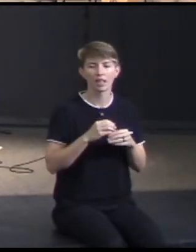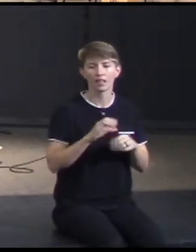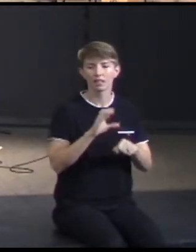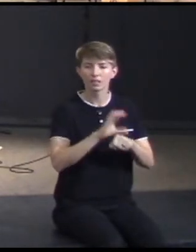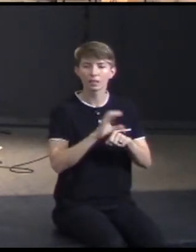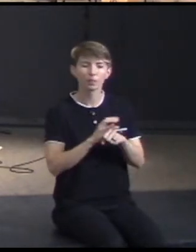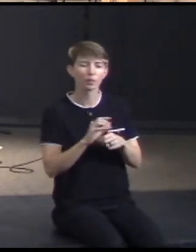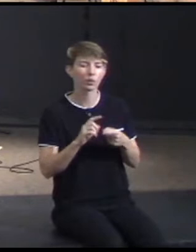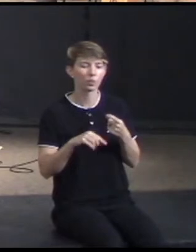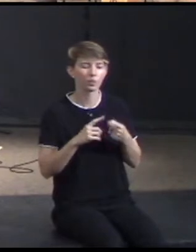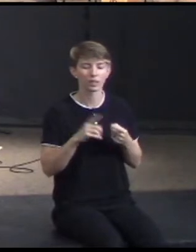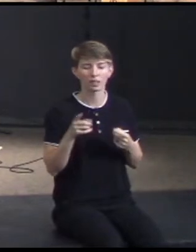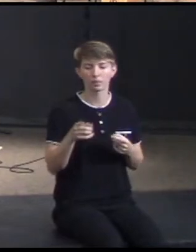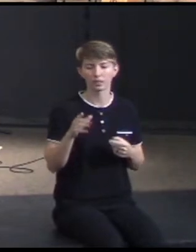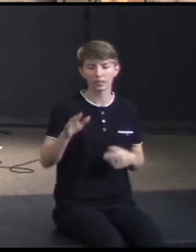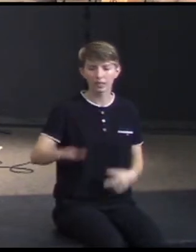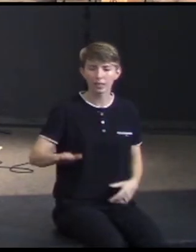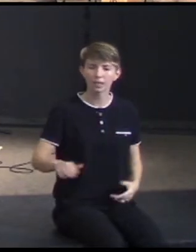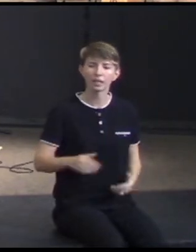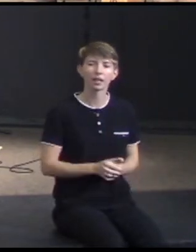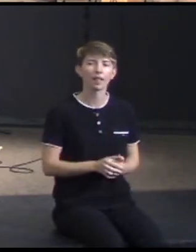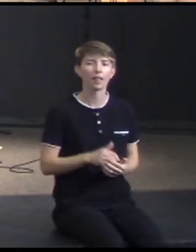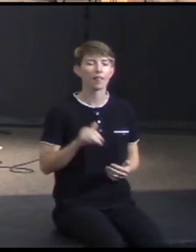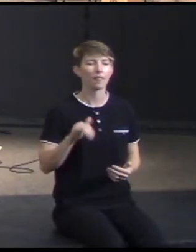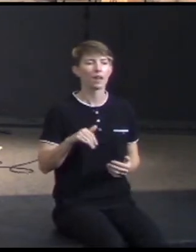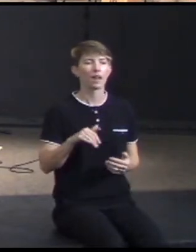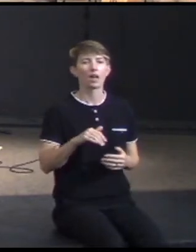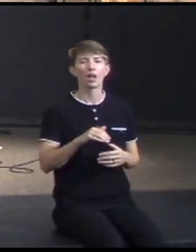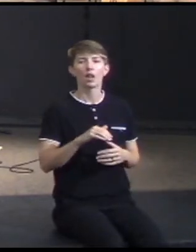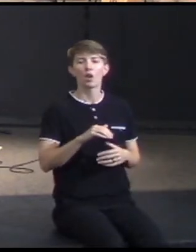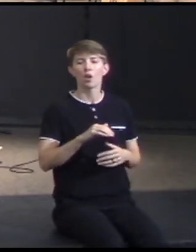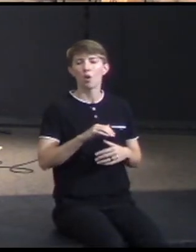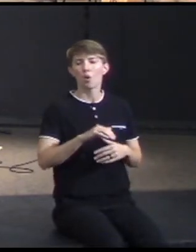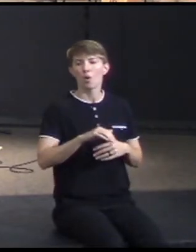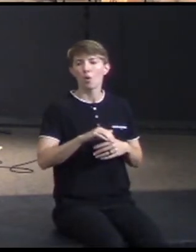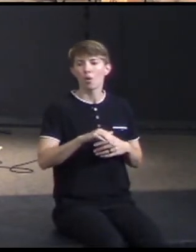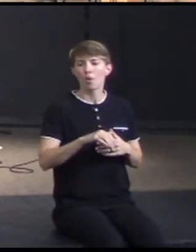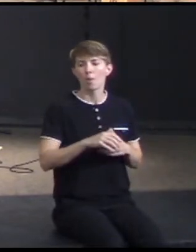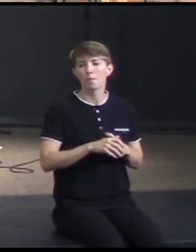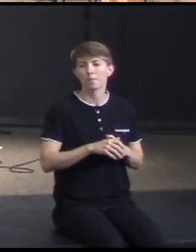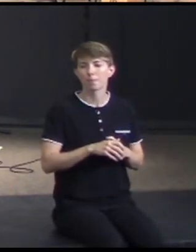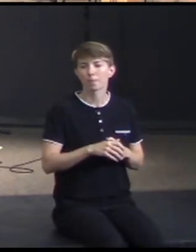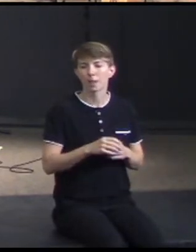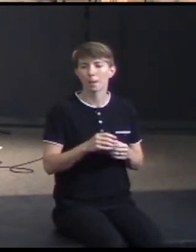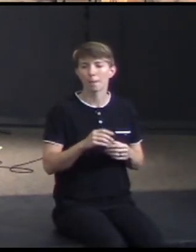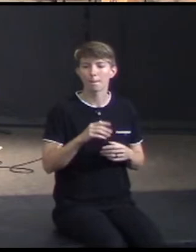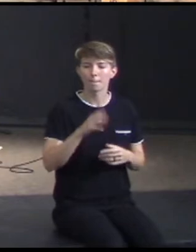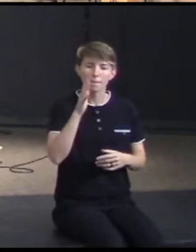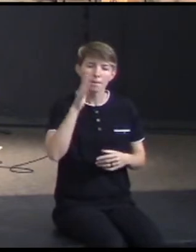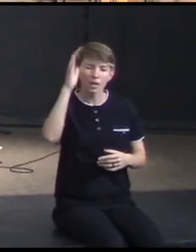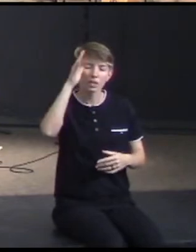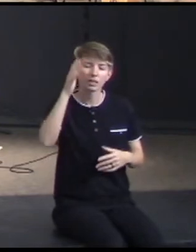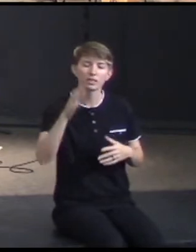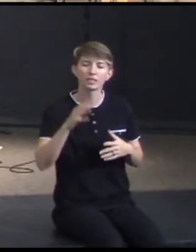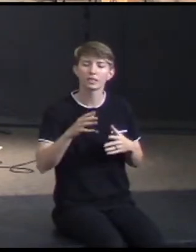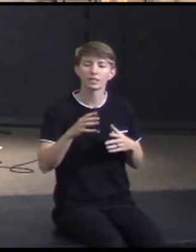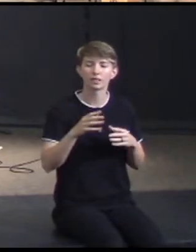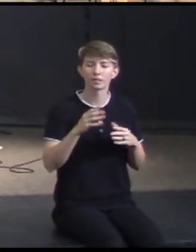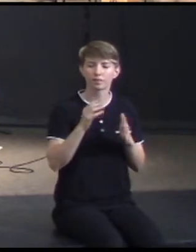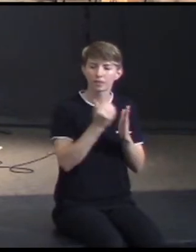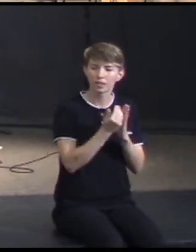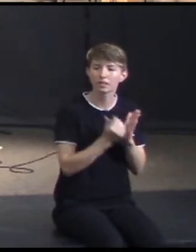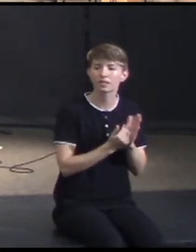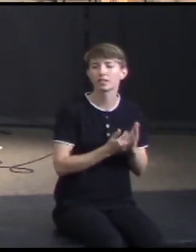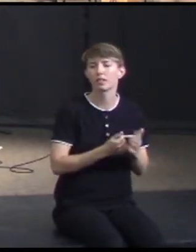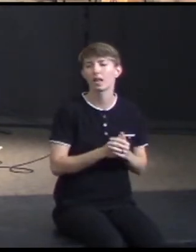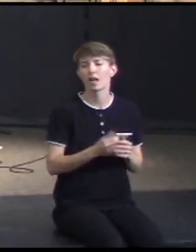kid. And that whole debacle of a parenting devotional happens right there. We have all of this detail